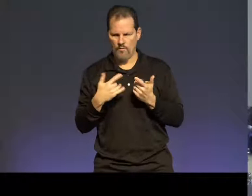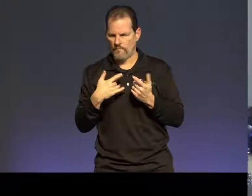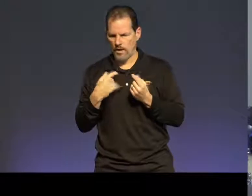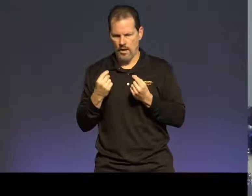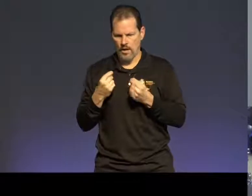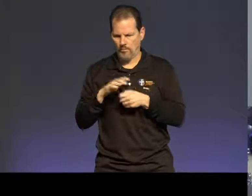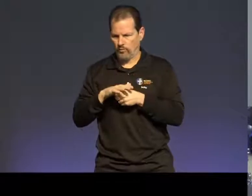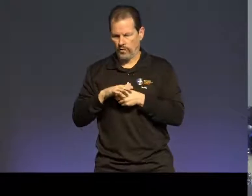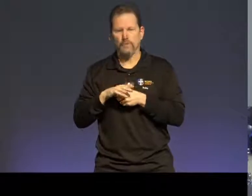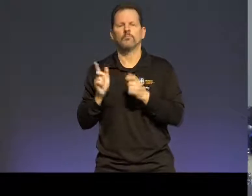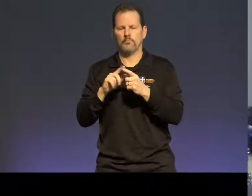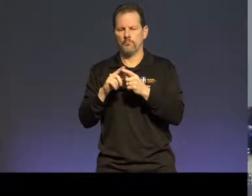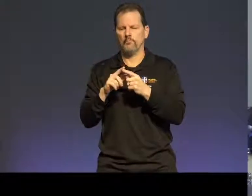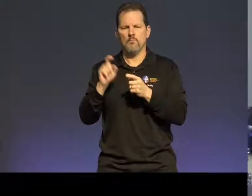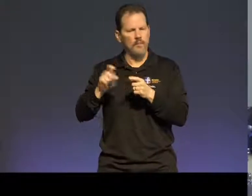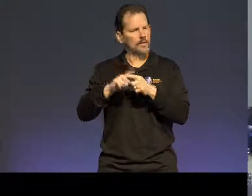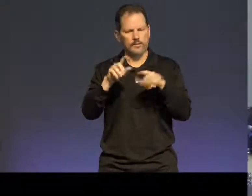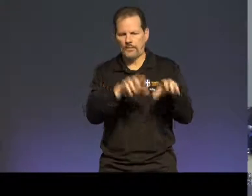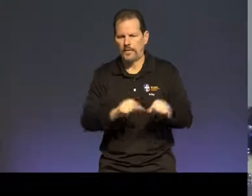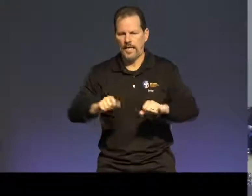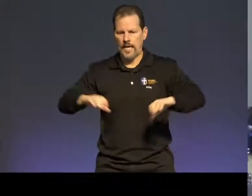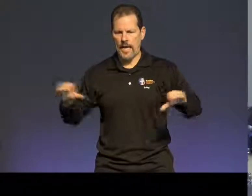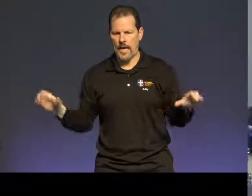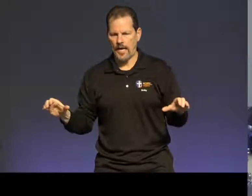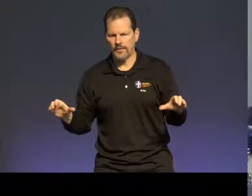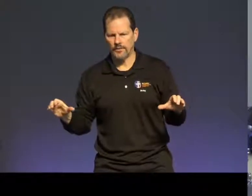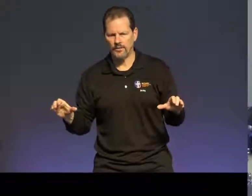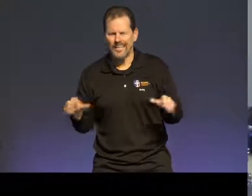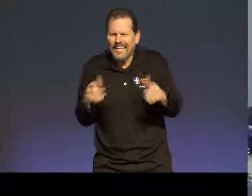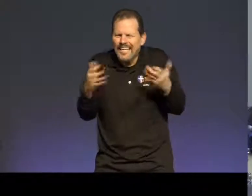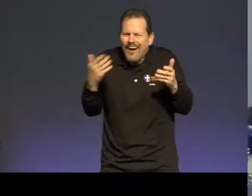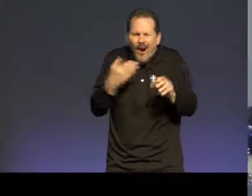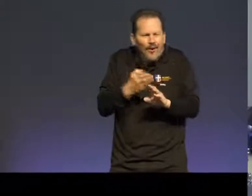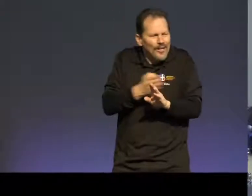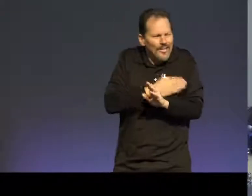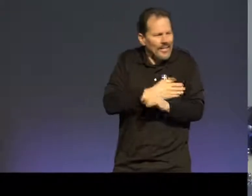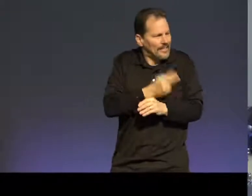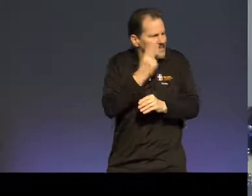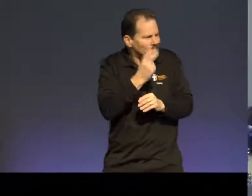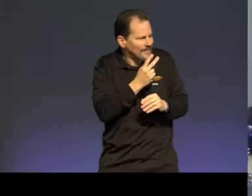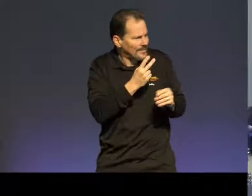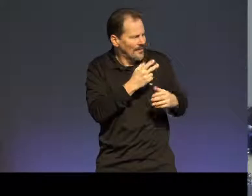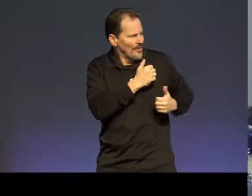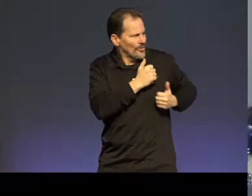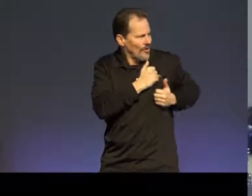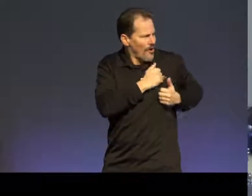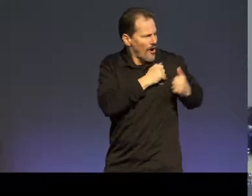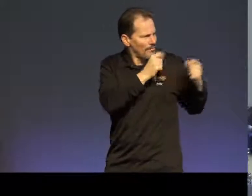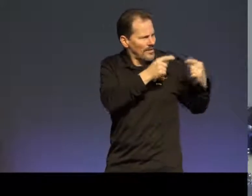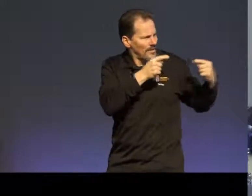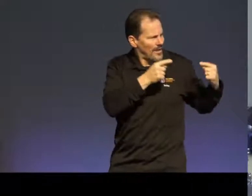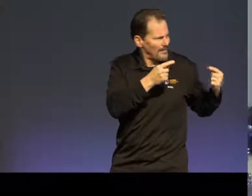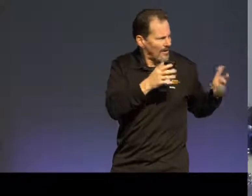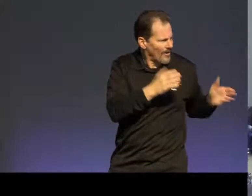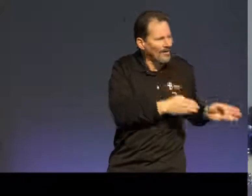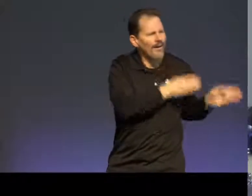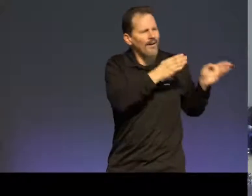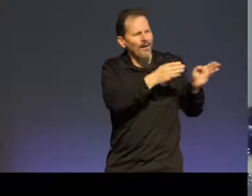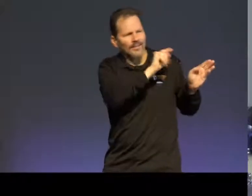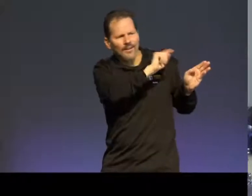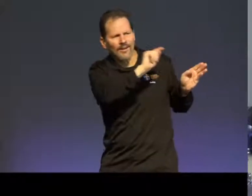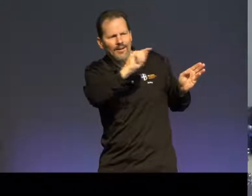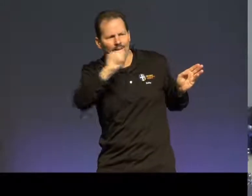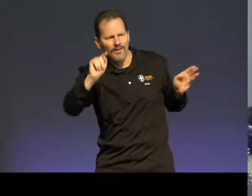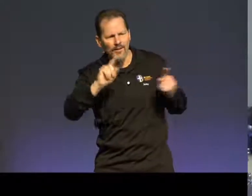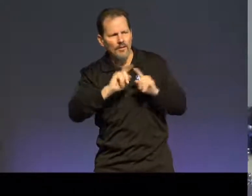is this. It's not just that he saw the army. He had just seen the army. He had just fought. Or at least his son had just fought the army. It's his perception of his